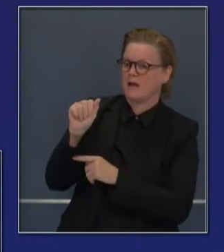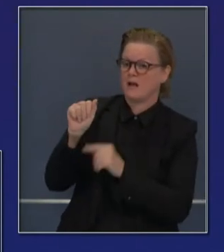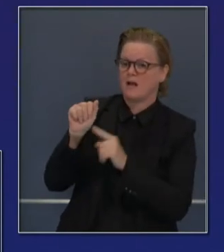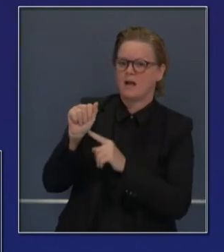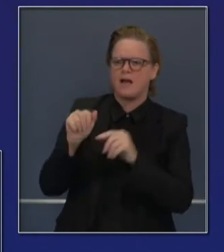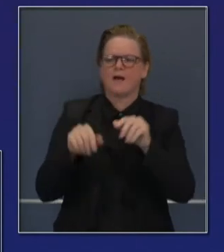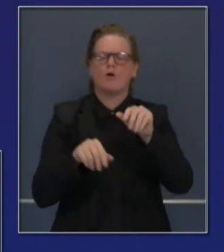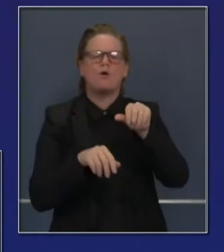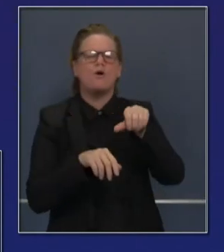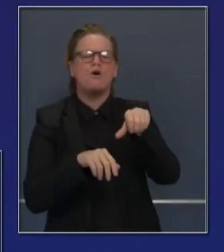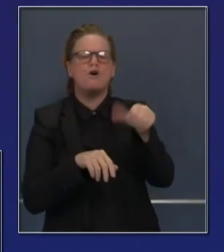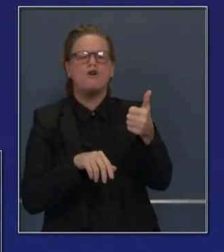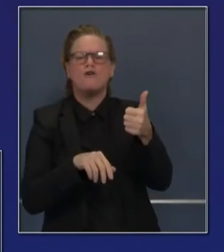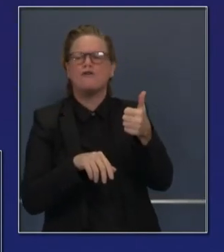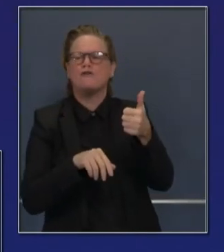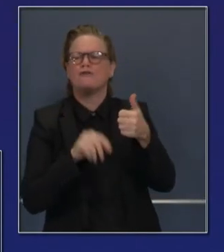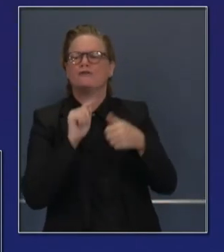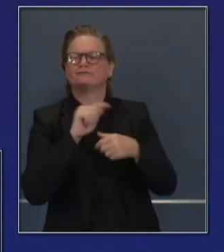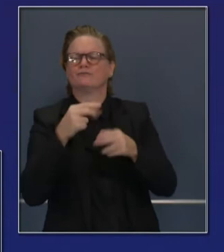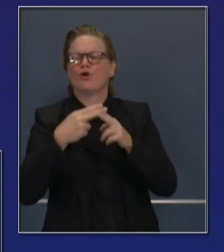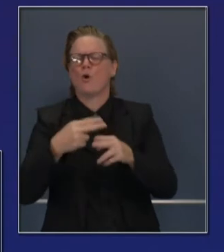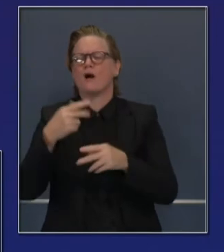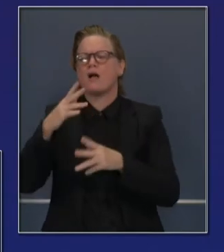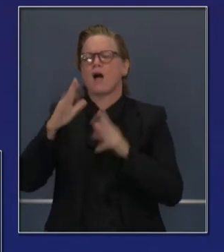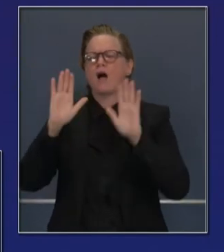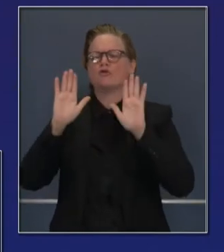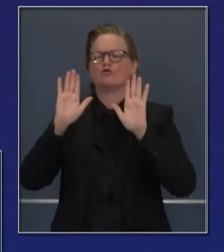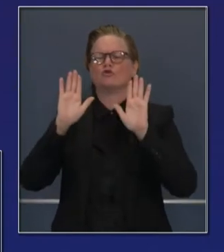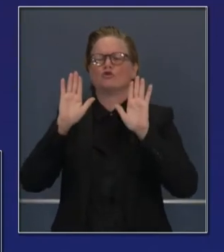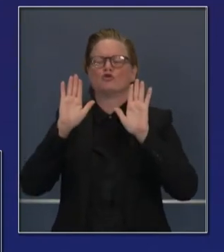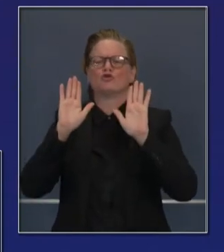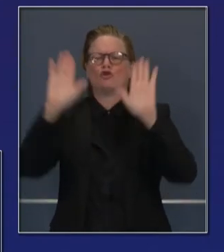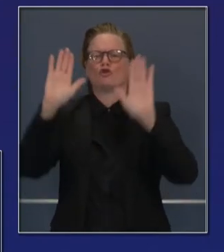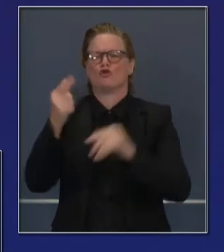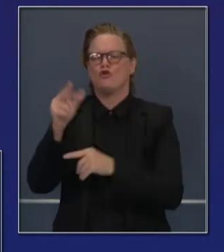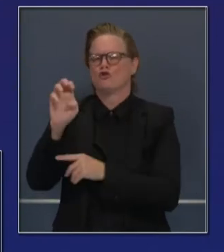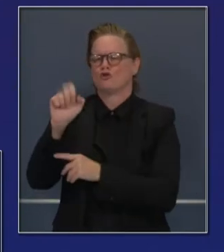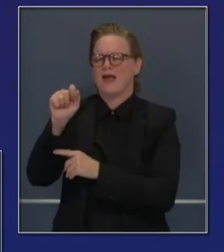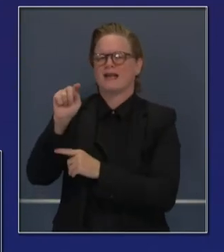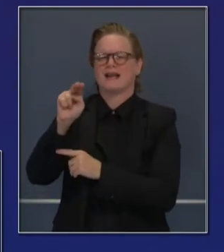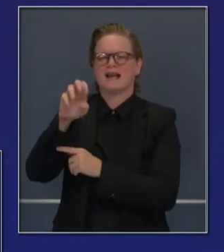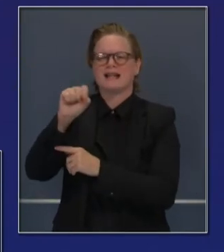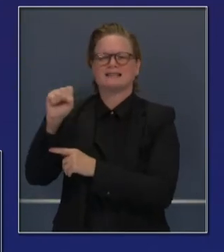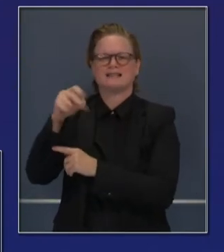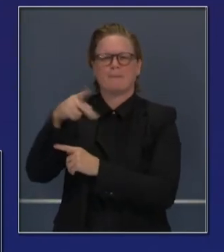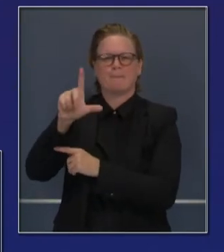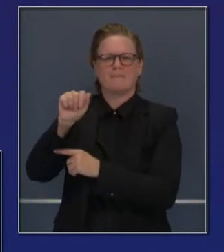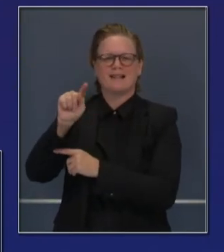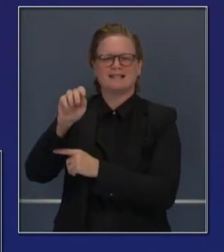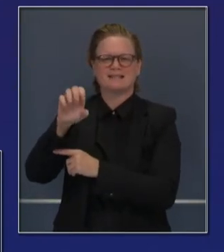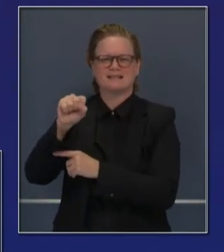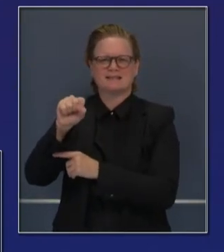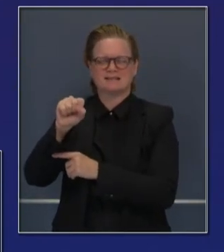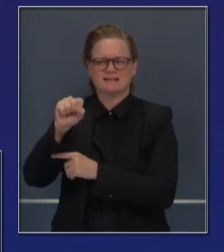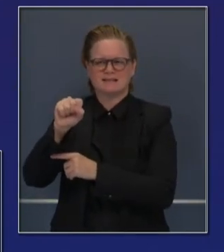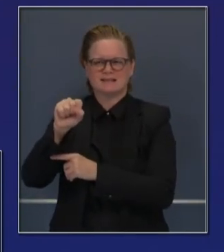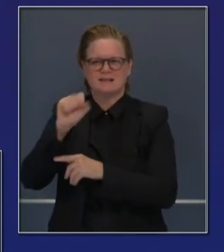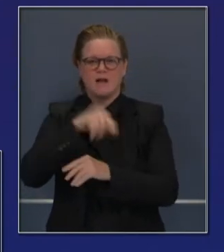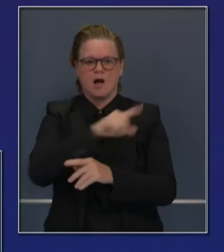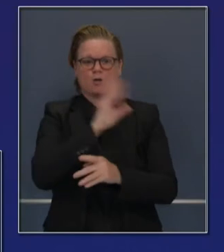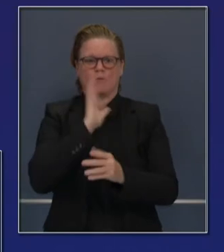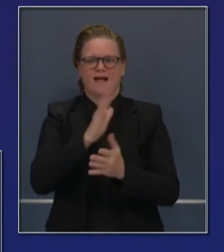whole idea of Great Plates was to have restaurants that otherwise are closed or substantially impacted because of the